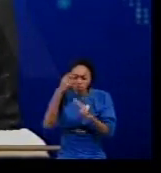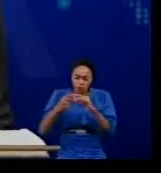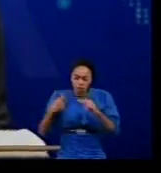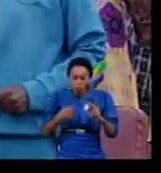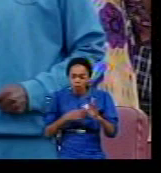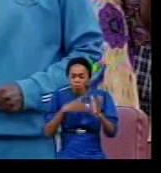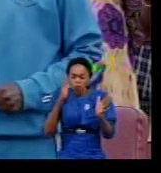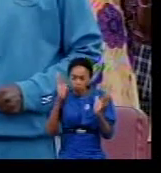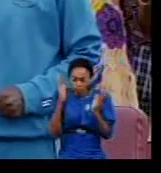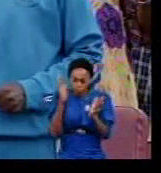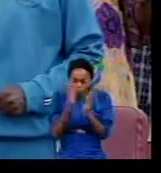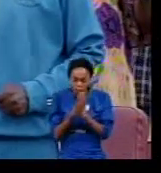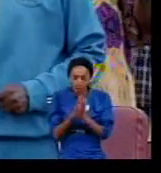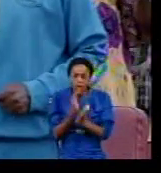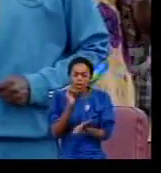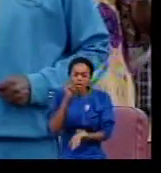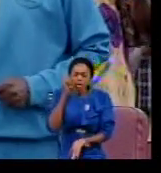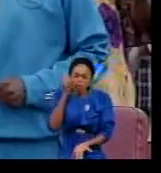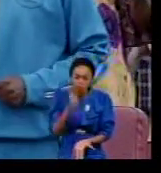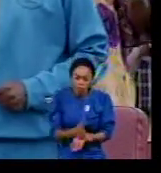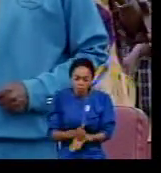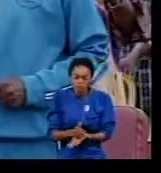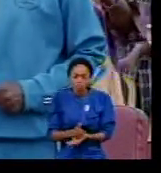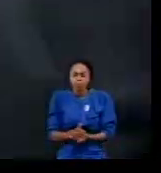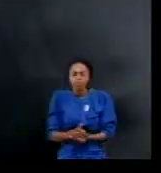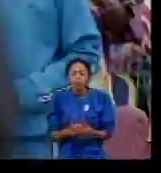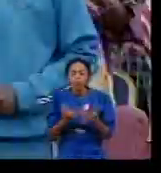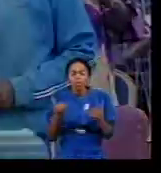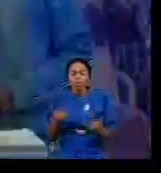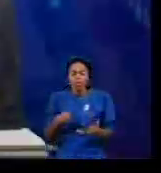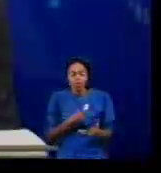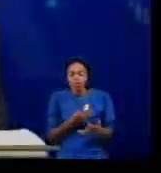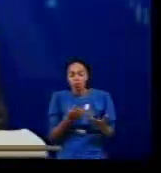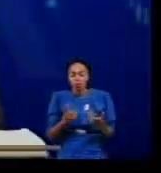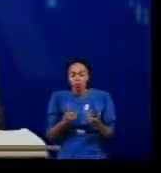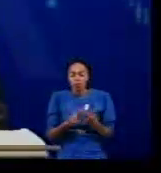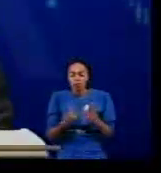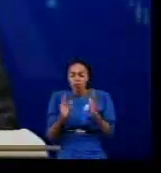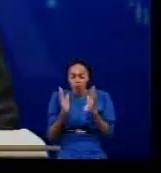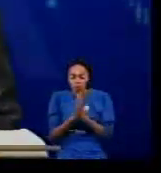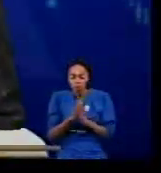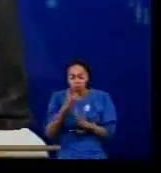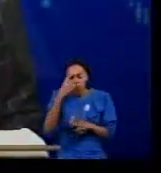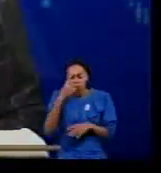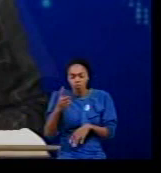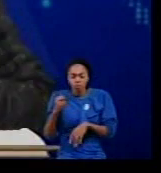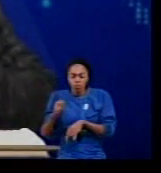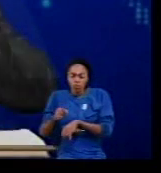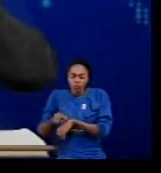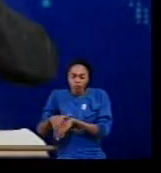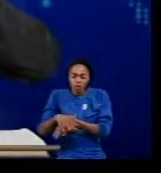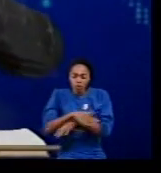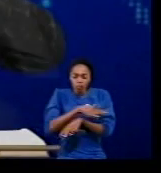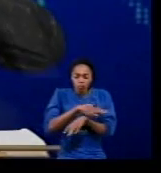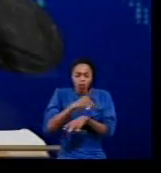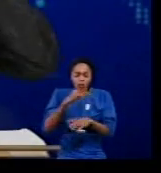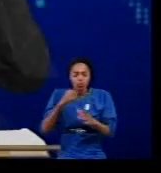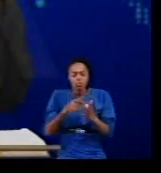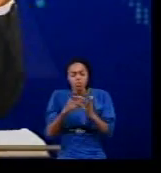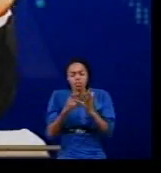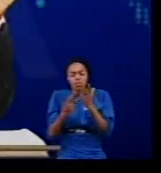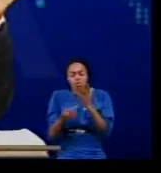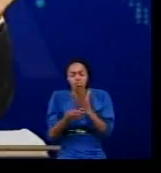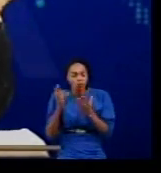unto him, surely I will be with thee, and thou shalt smite the Midianites as